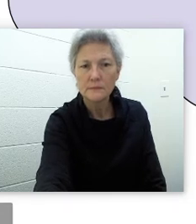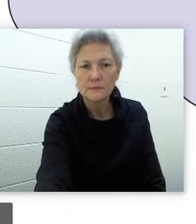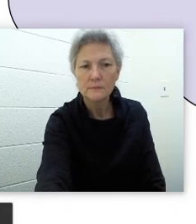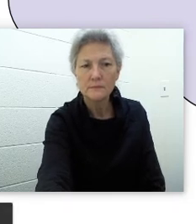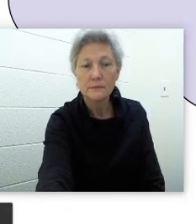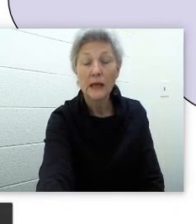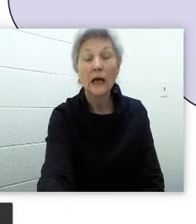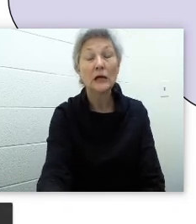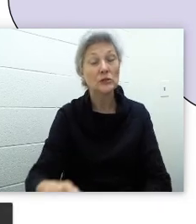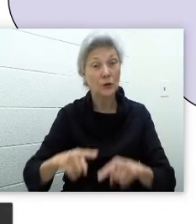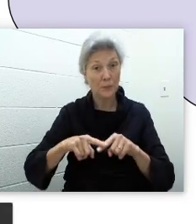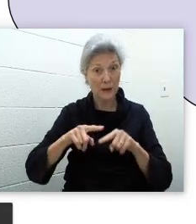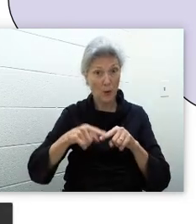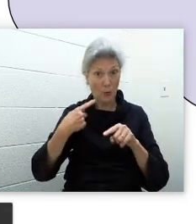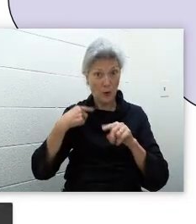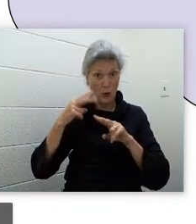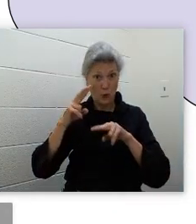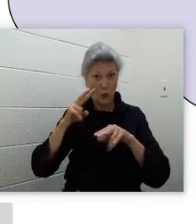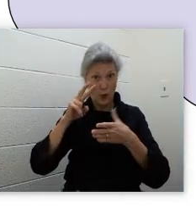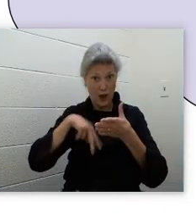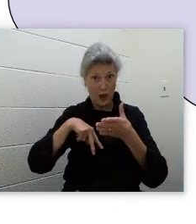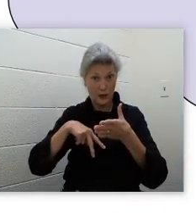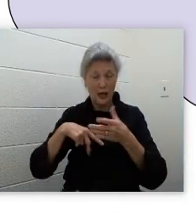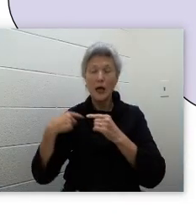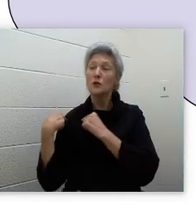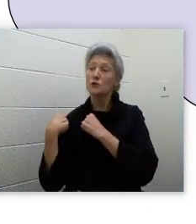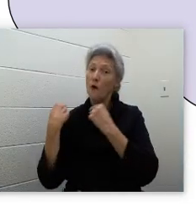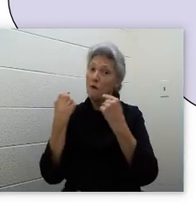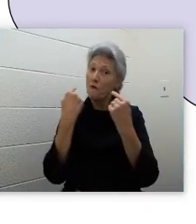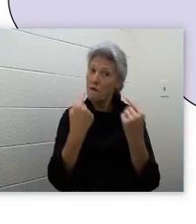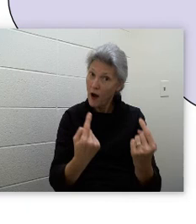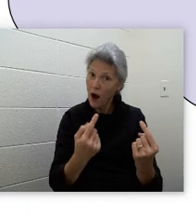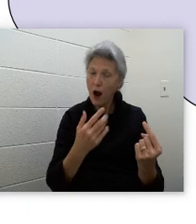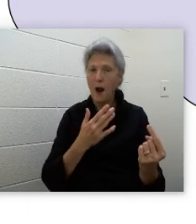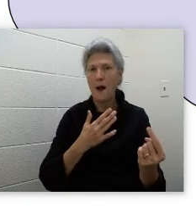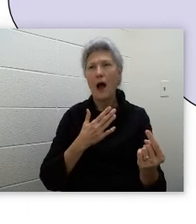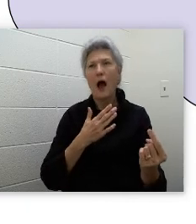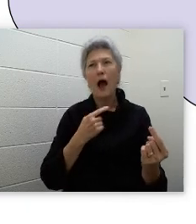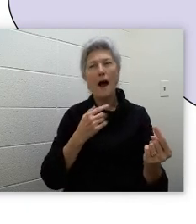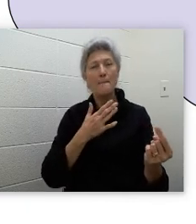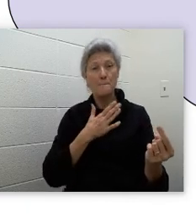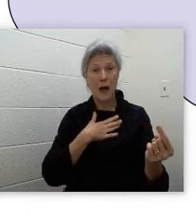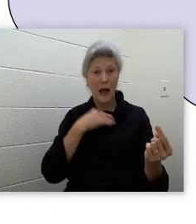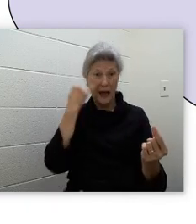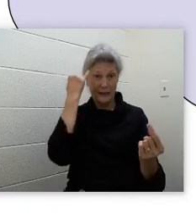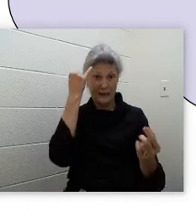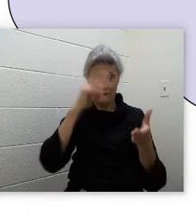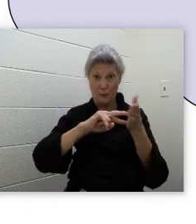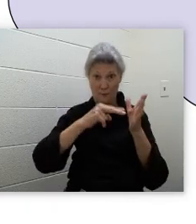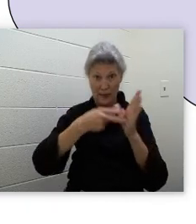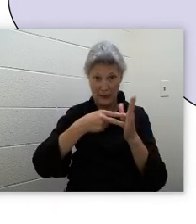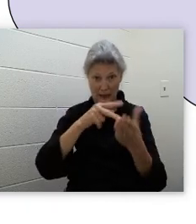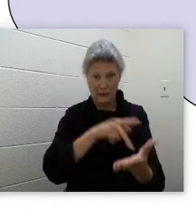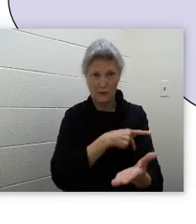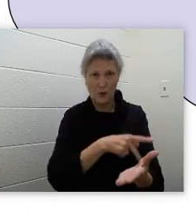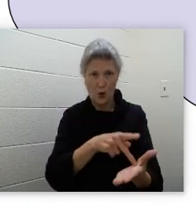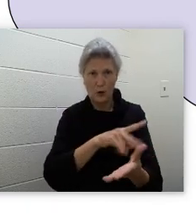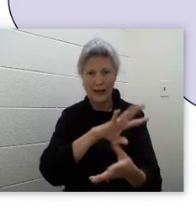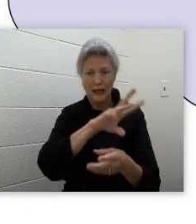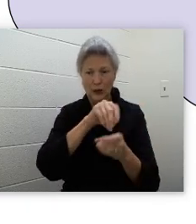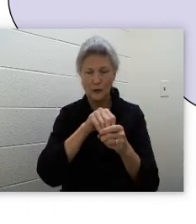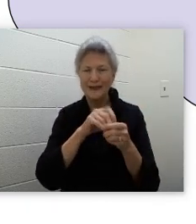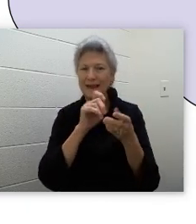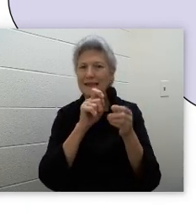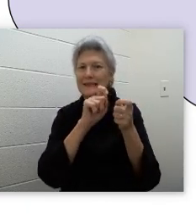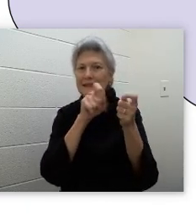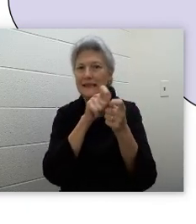So based off what we read so far, my interpretation of the poem, as well as the details that we underline, I'm going to use it to now